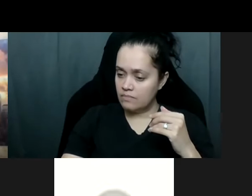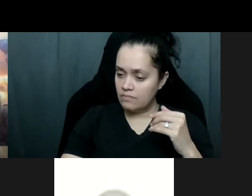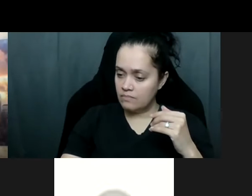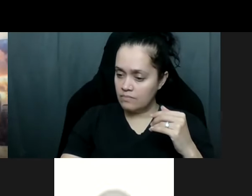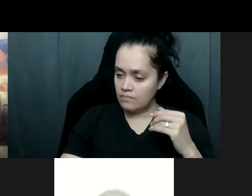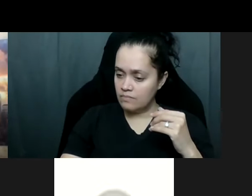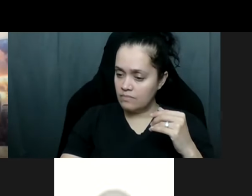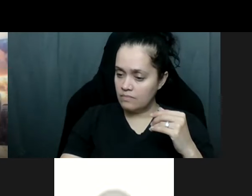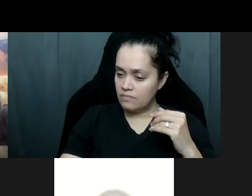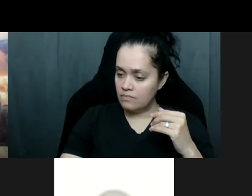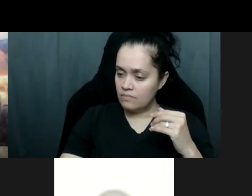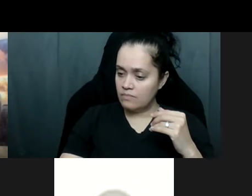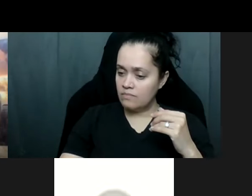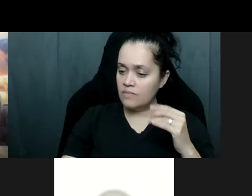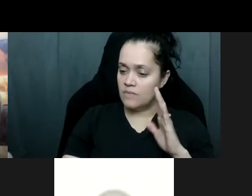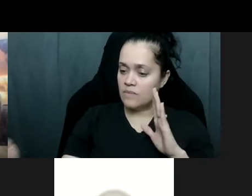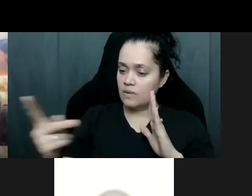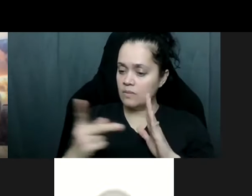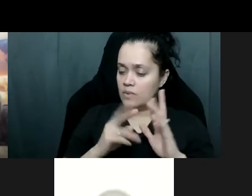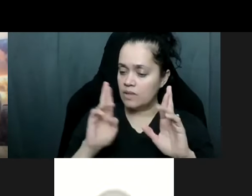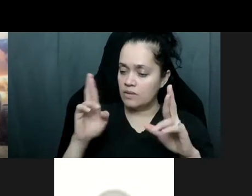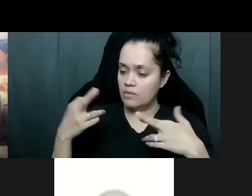And send you back to the rooms. Here we go.